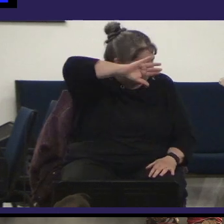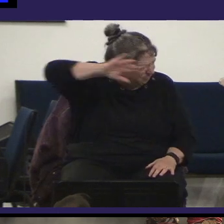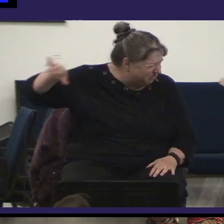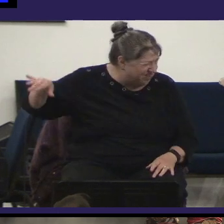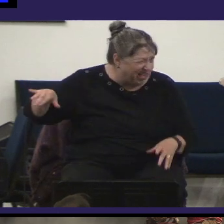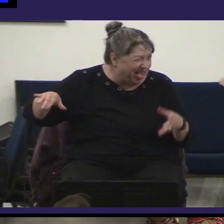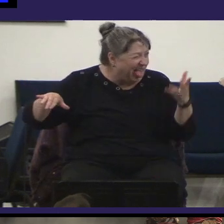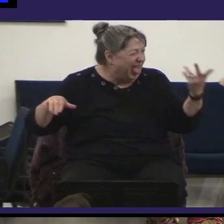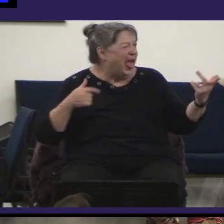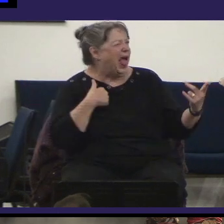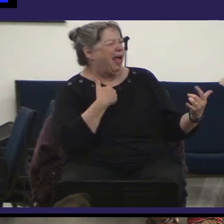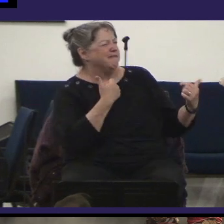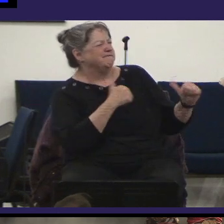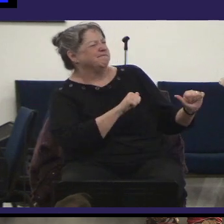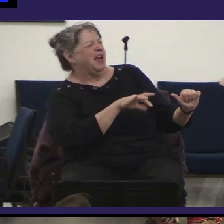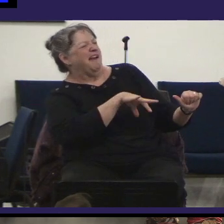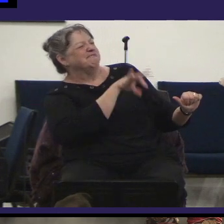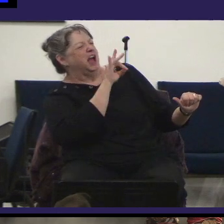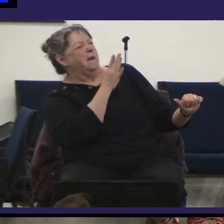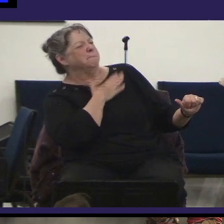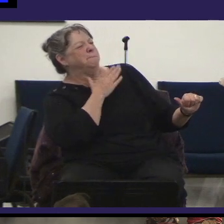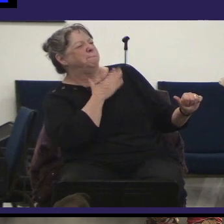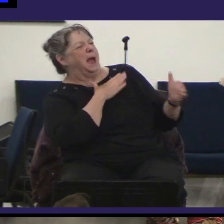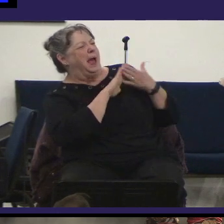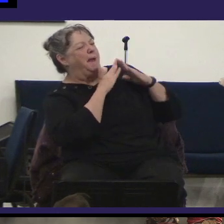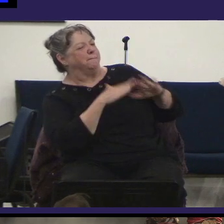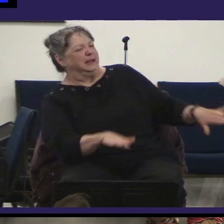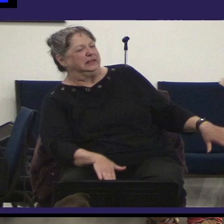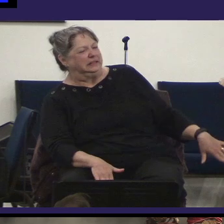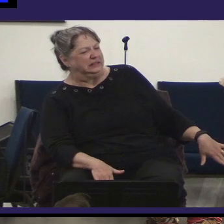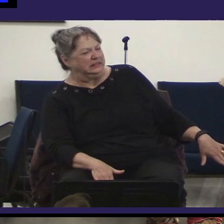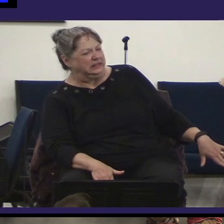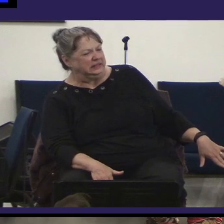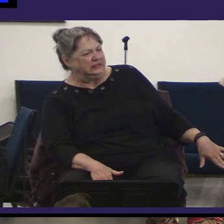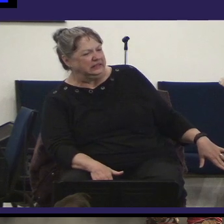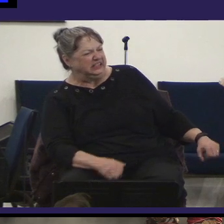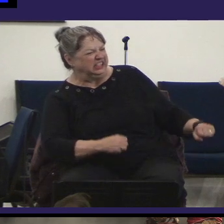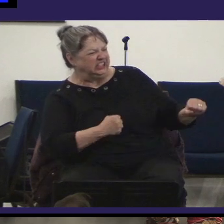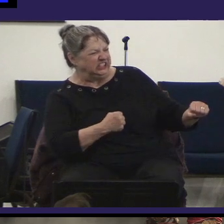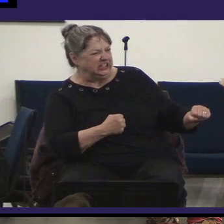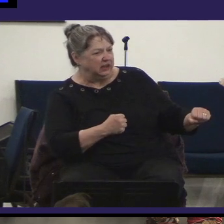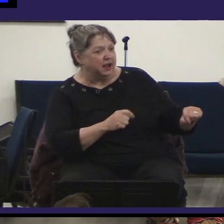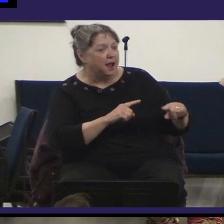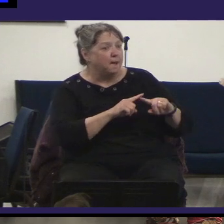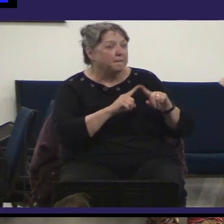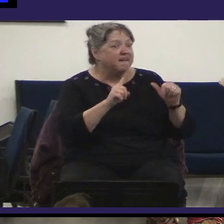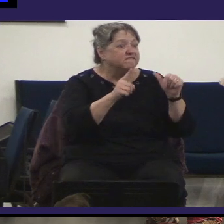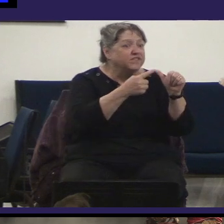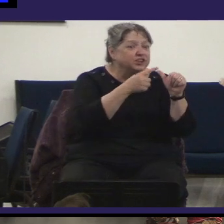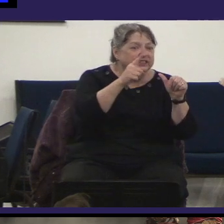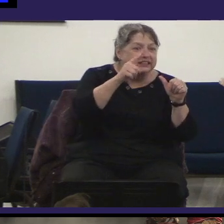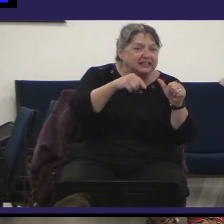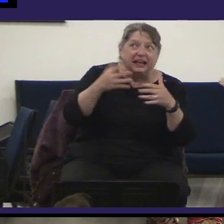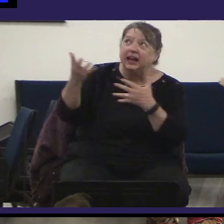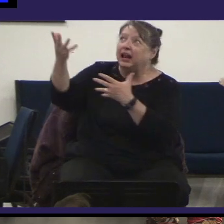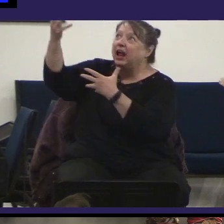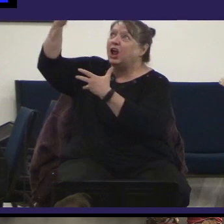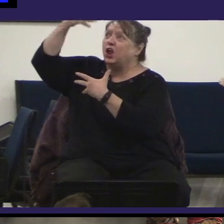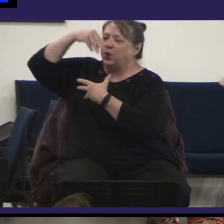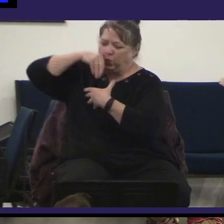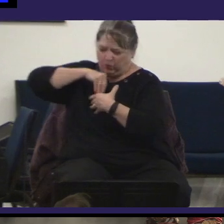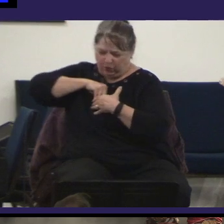and they won't trust his peace. See, we need internal peace in order to exercise external peace.